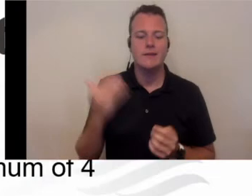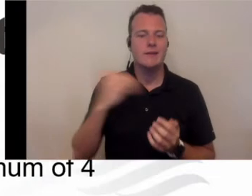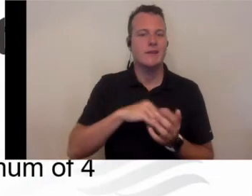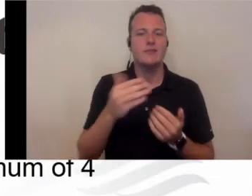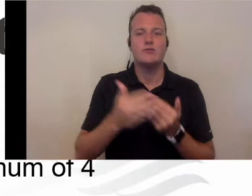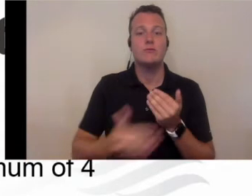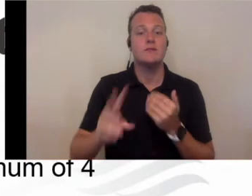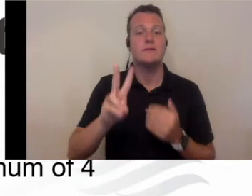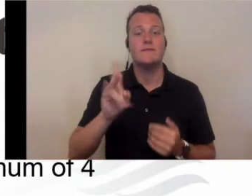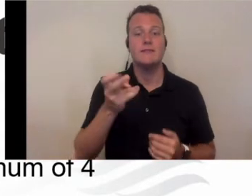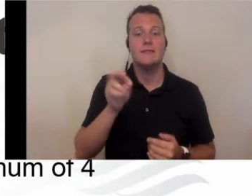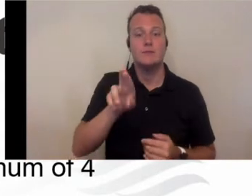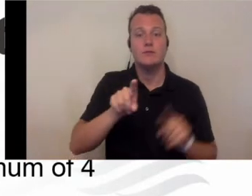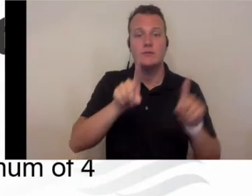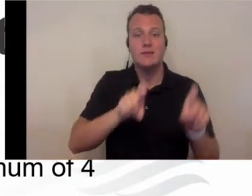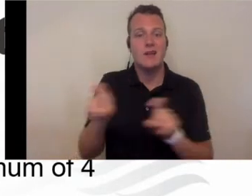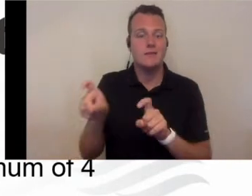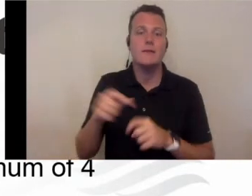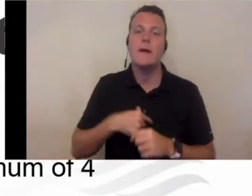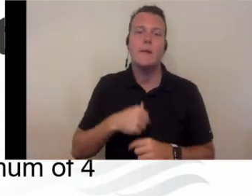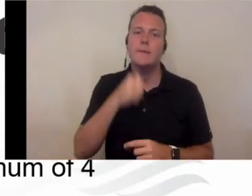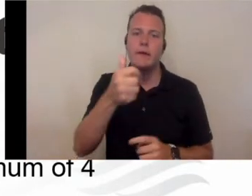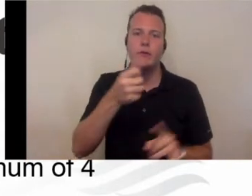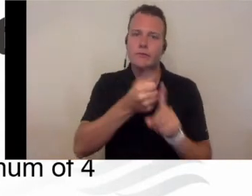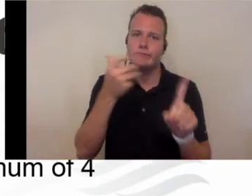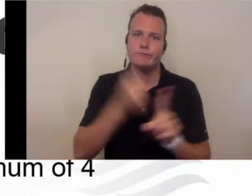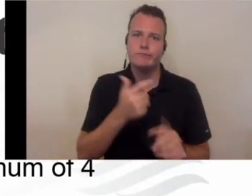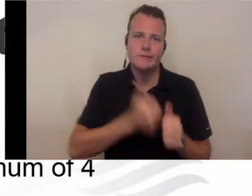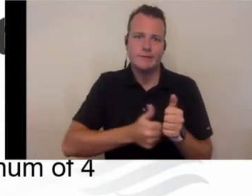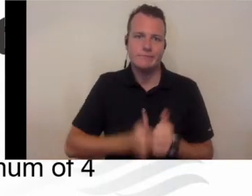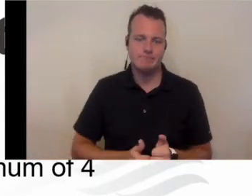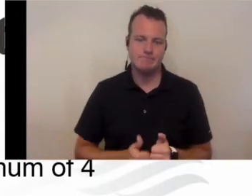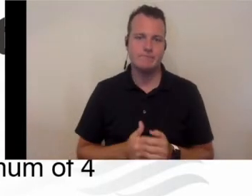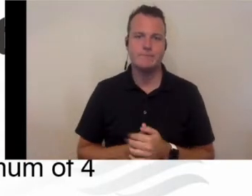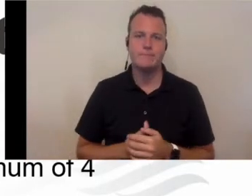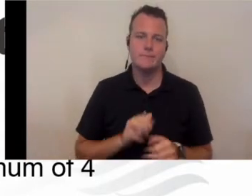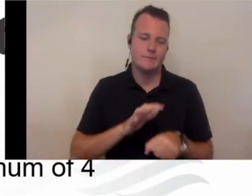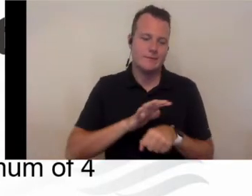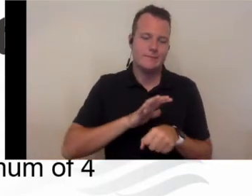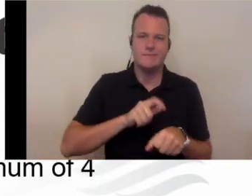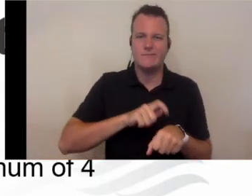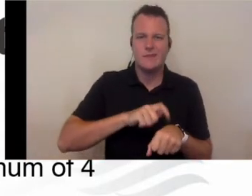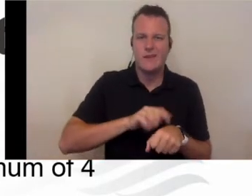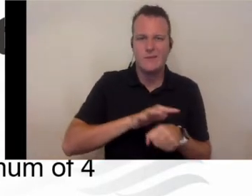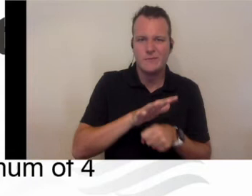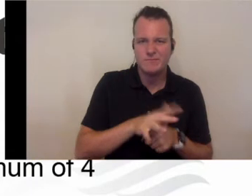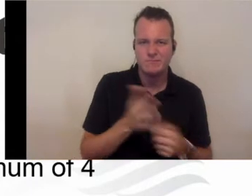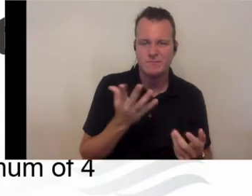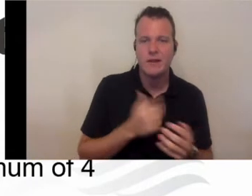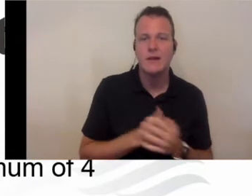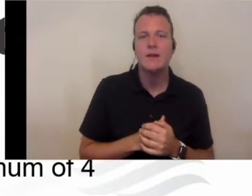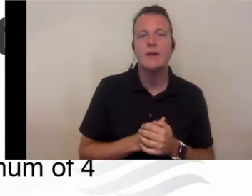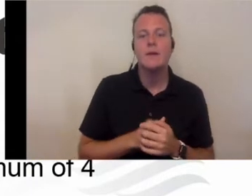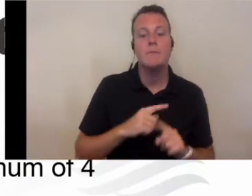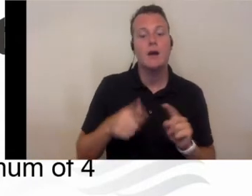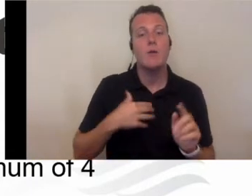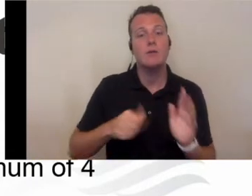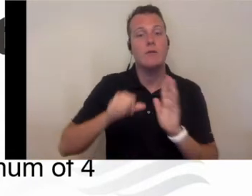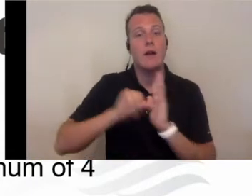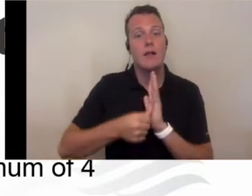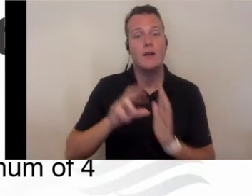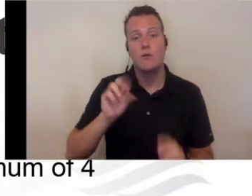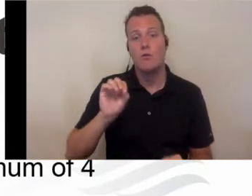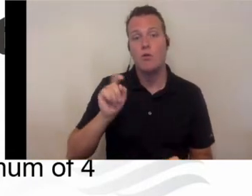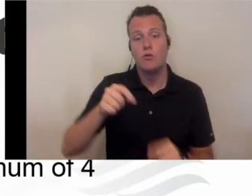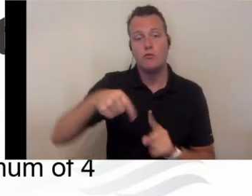of the vestibular tests. I'm not going to go through each one because of time, but I want to highlight the Rotary